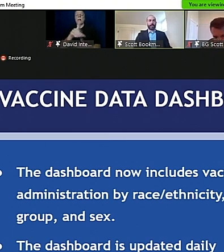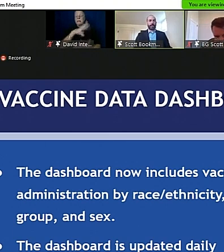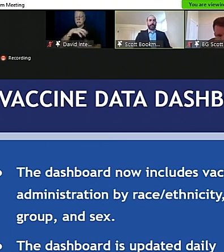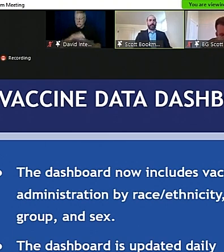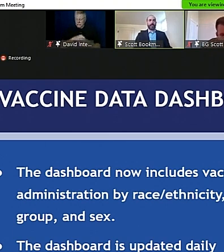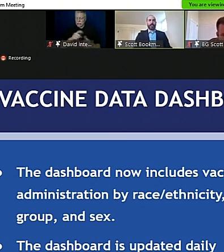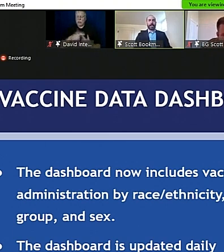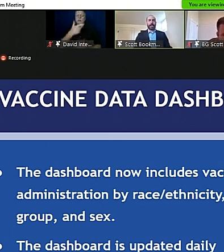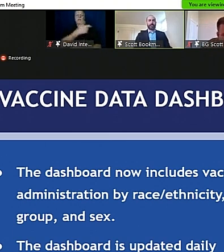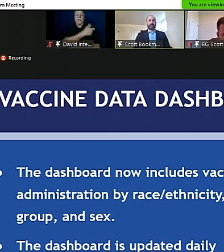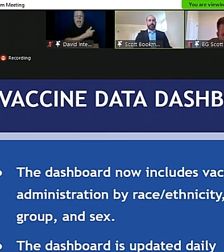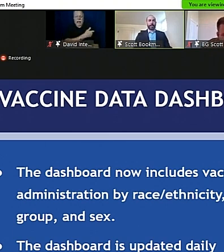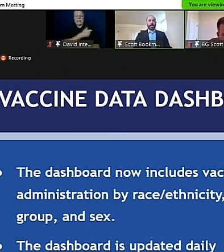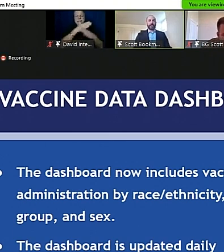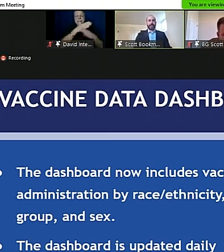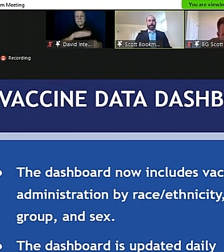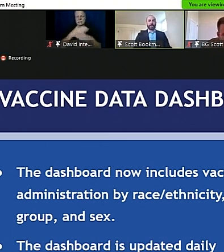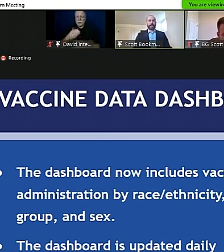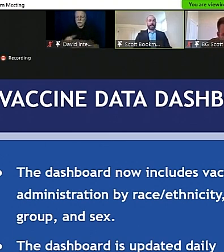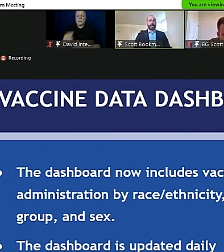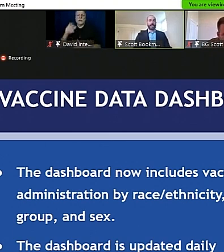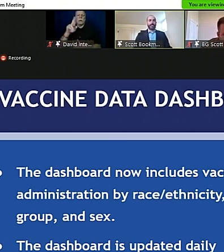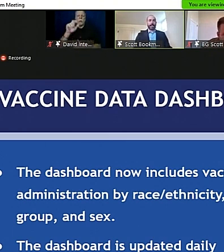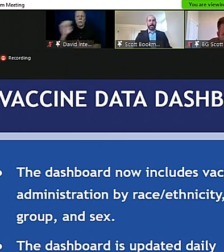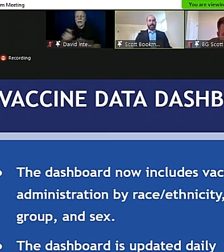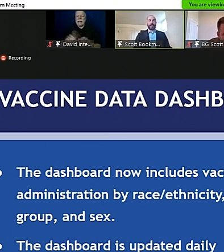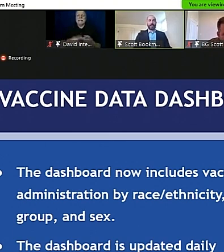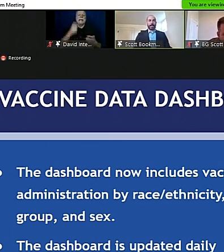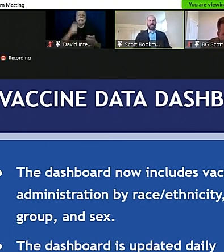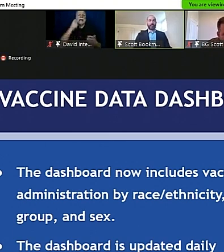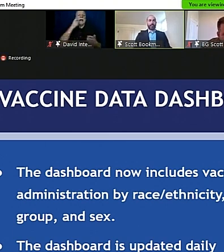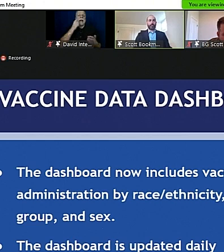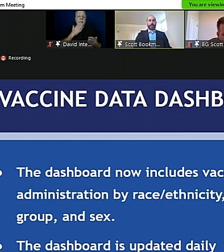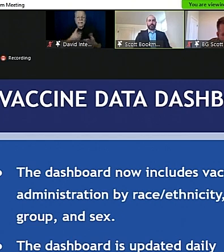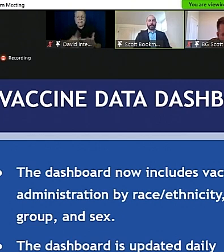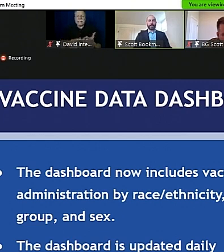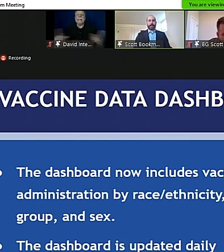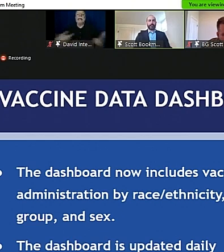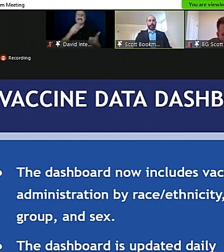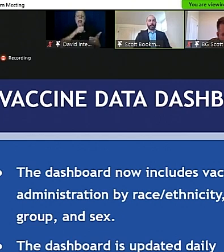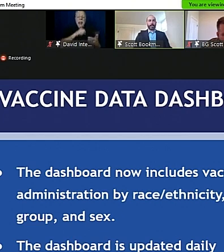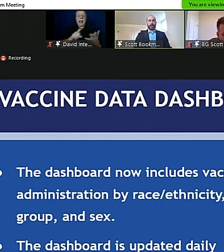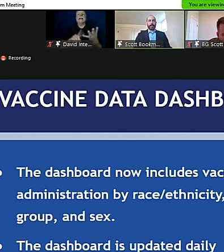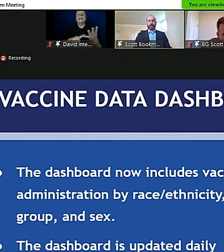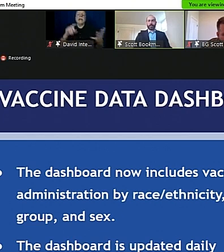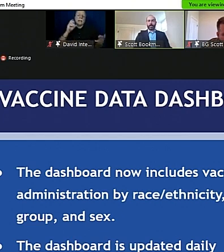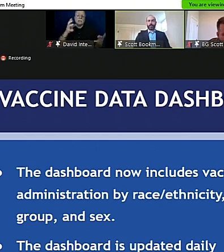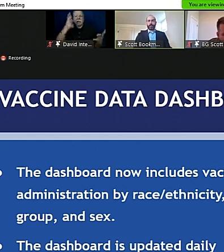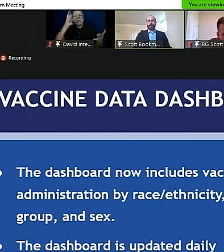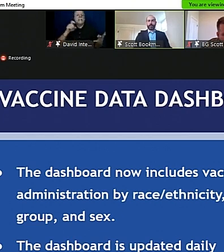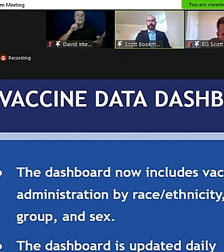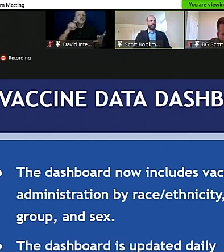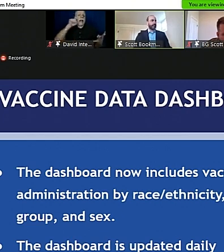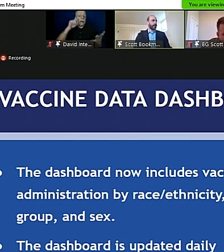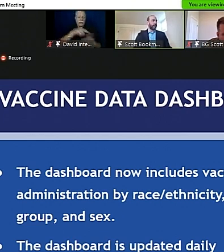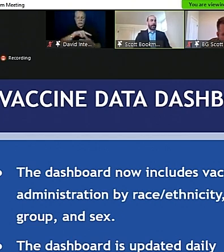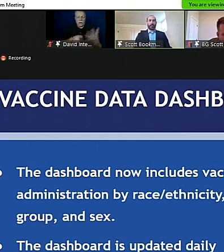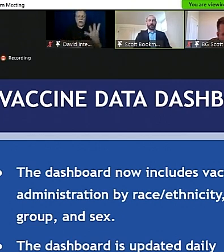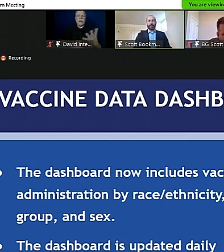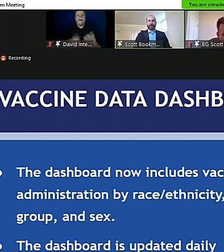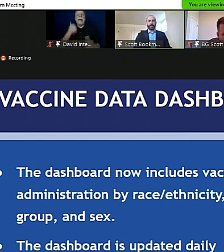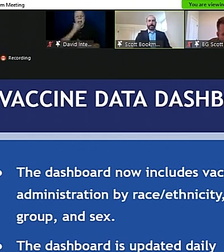and ethnicity, age group, and sex. Each day, that dashboard will be updated at 4 p.m., include all of the information